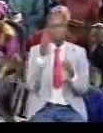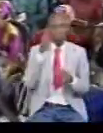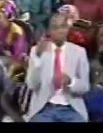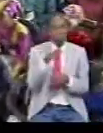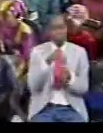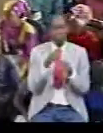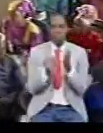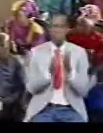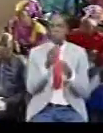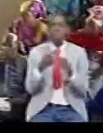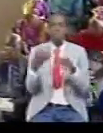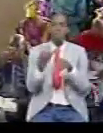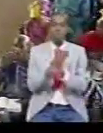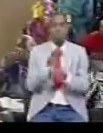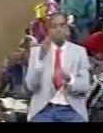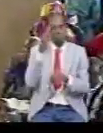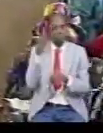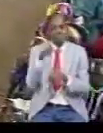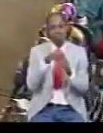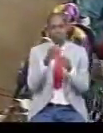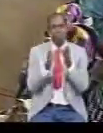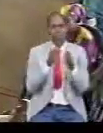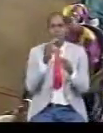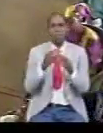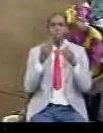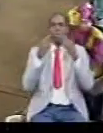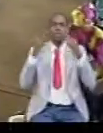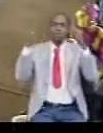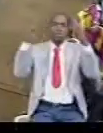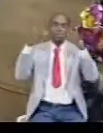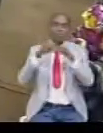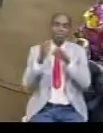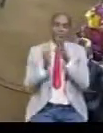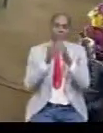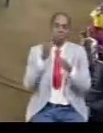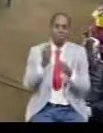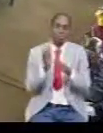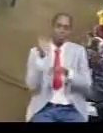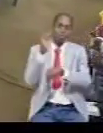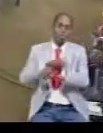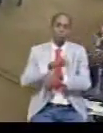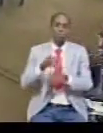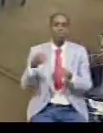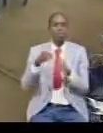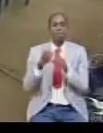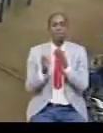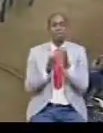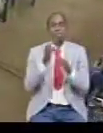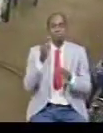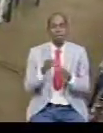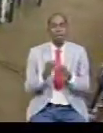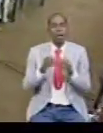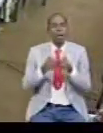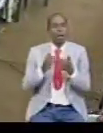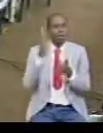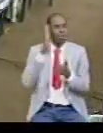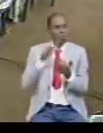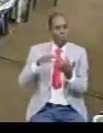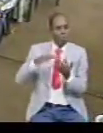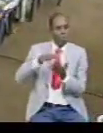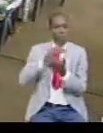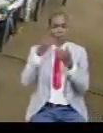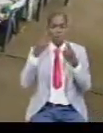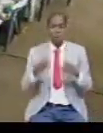winning, success, conquering. How will that happen? Number